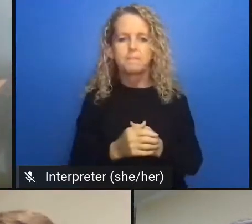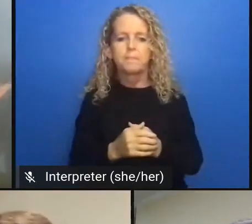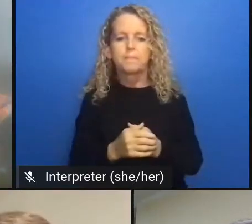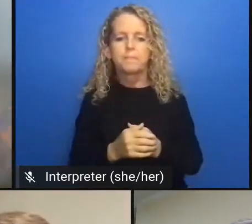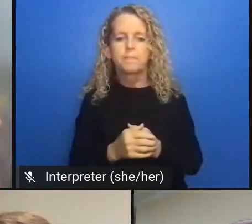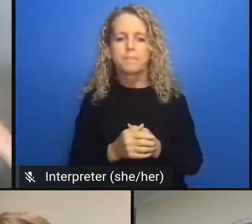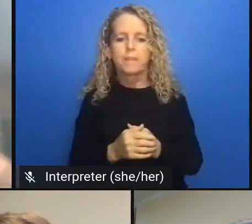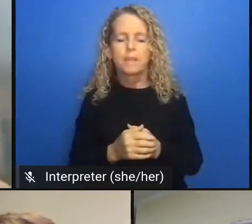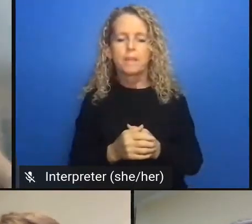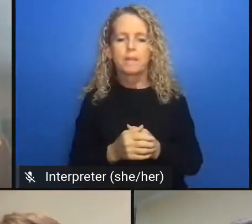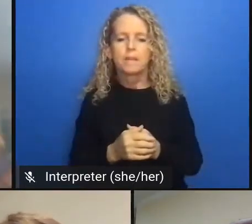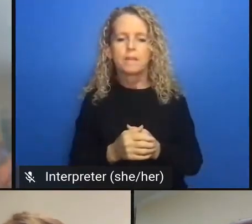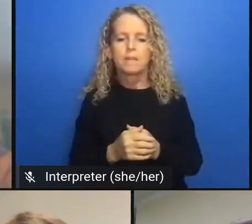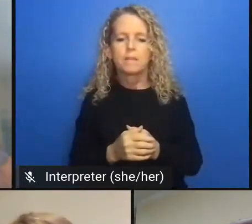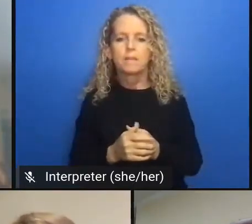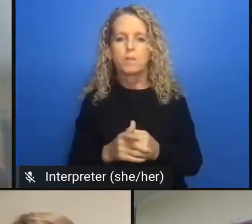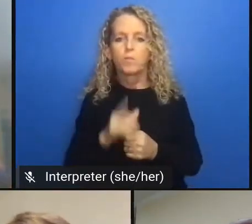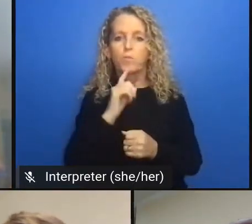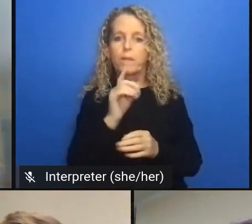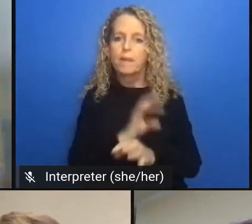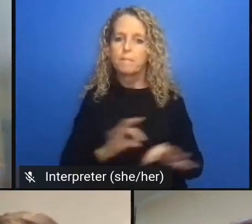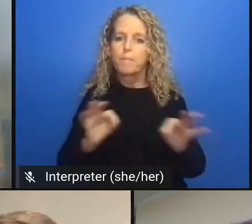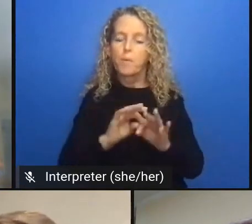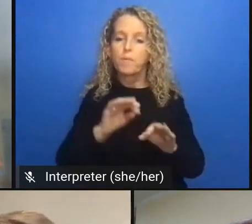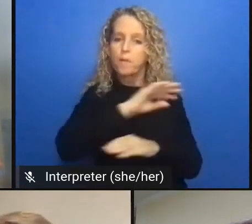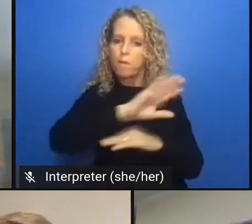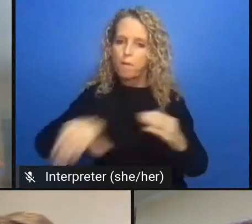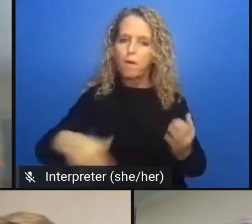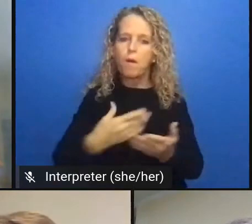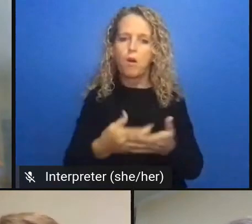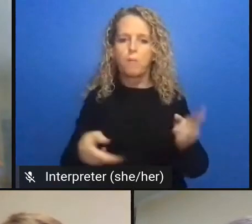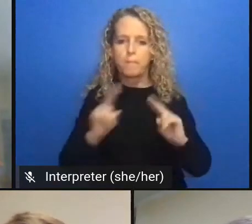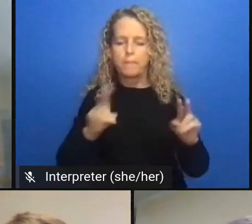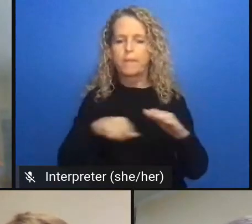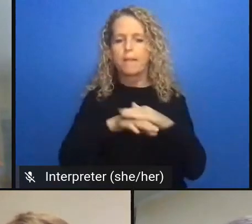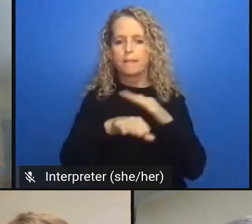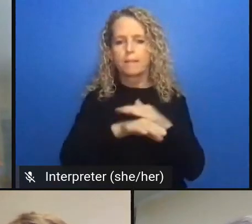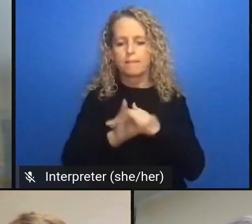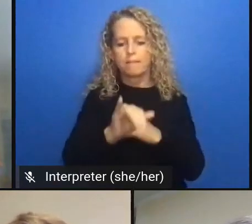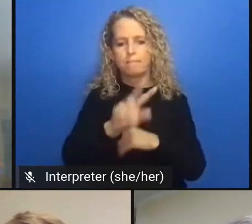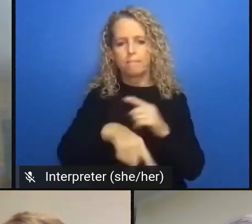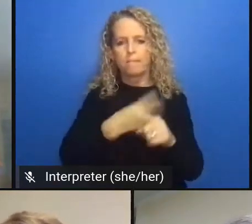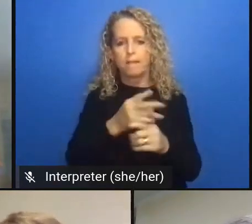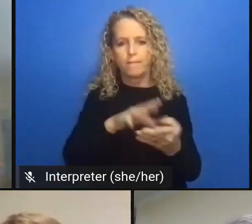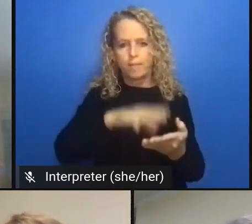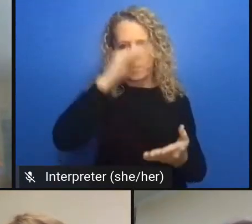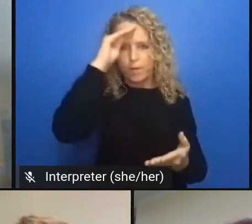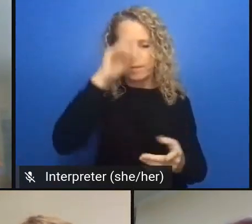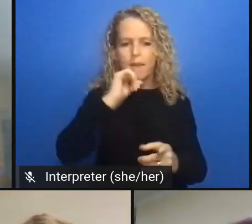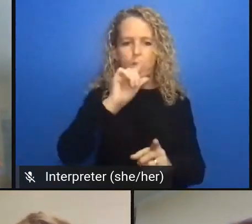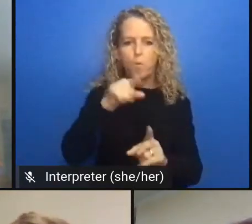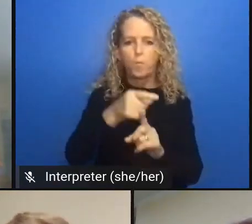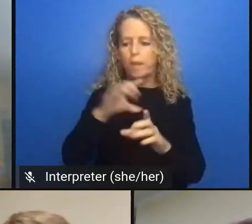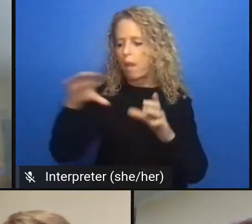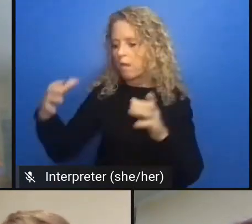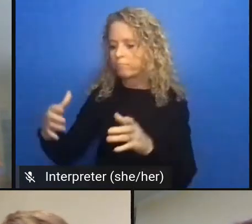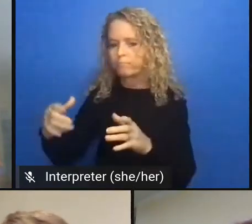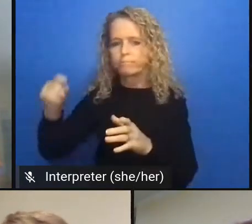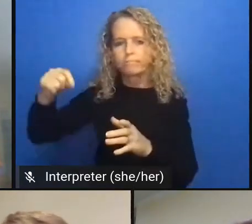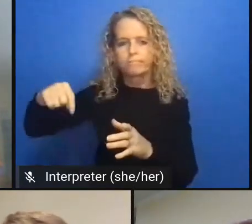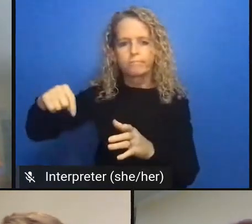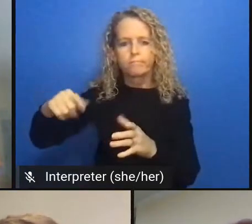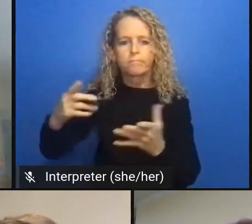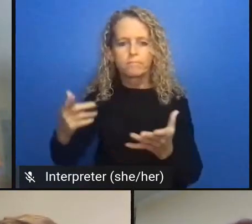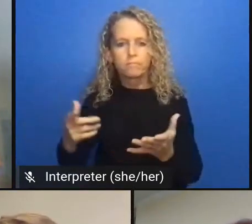to everyone in the society, not just certain segments of the society, not just students who self-identify as